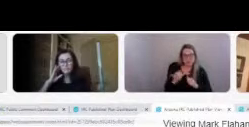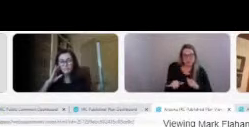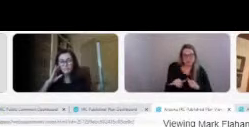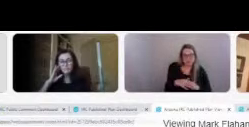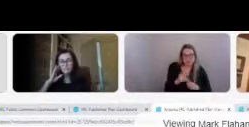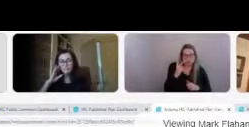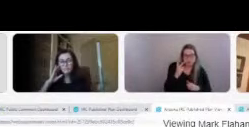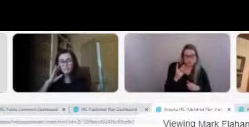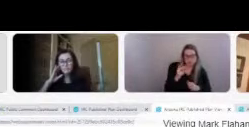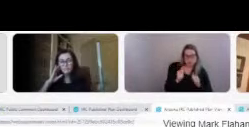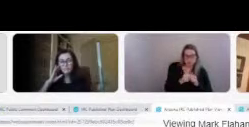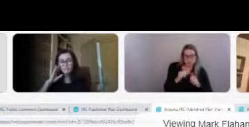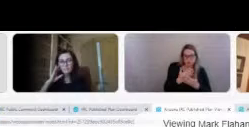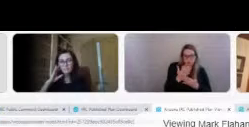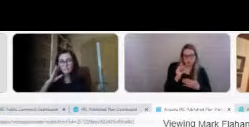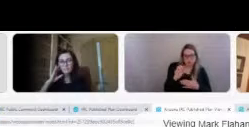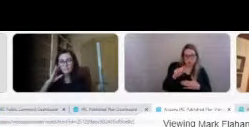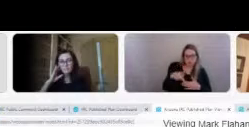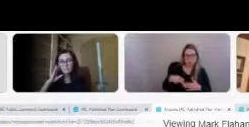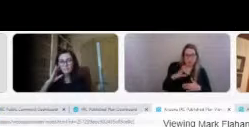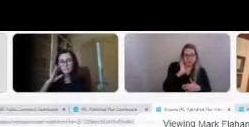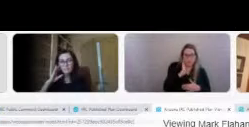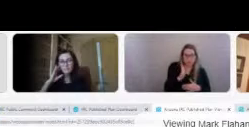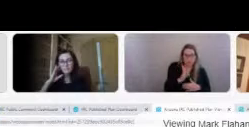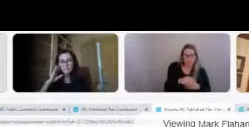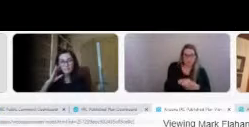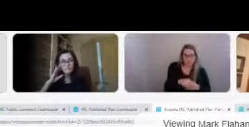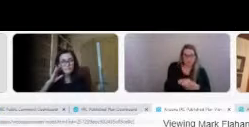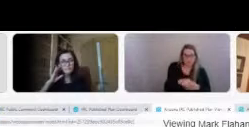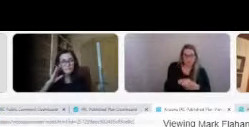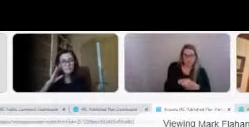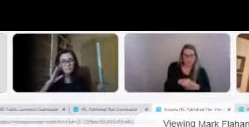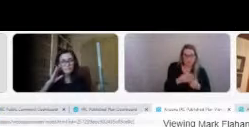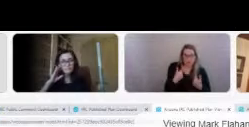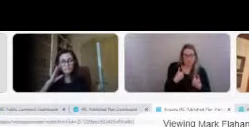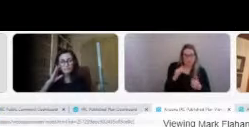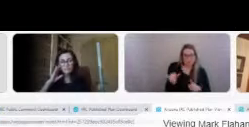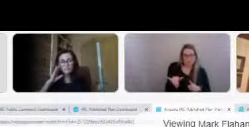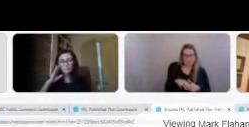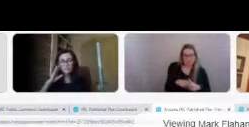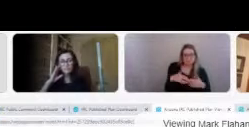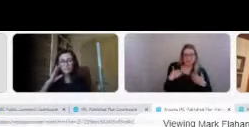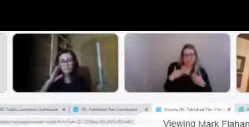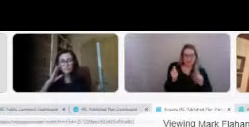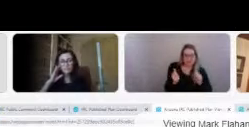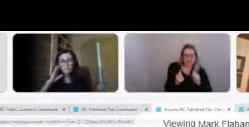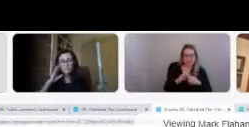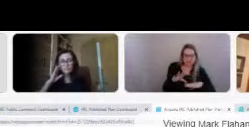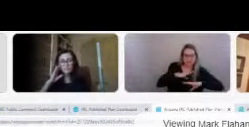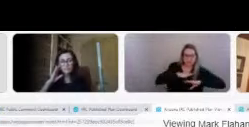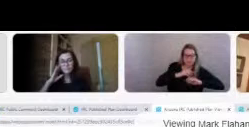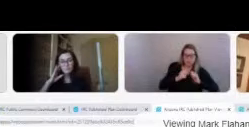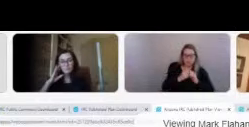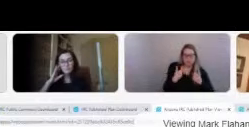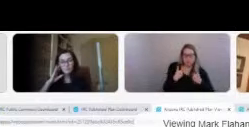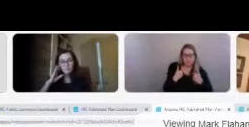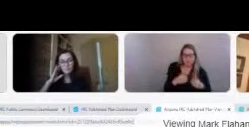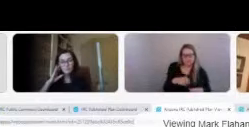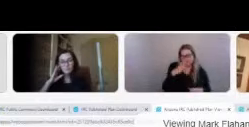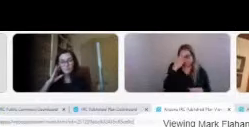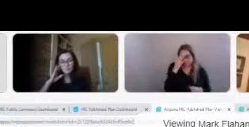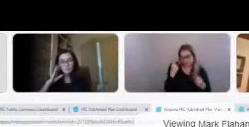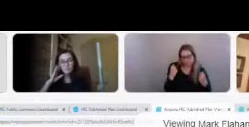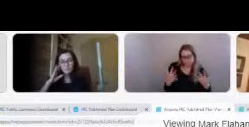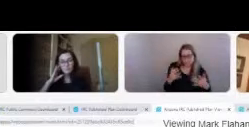looks like with the new map i i will still be happy with what i have but i know